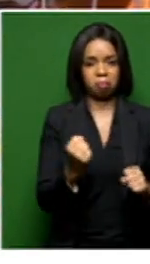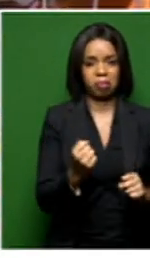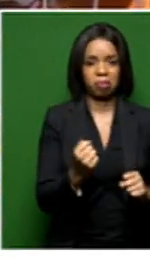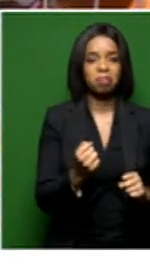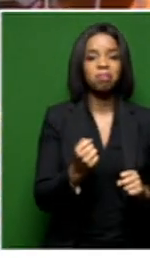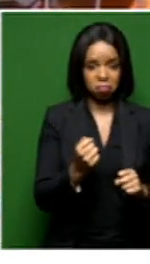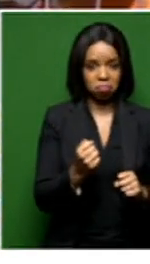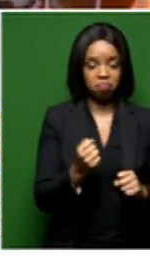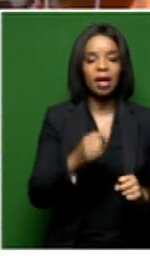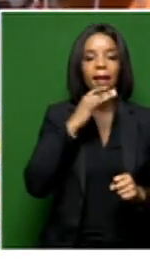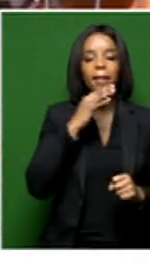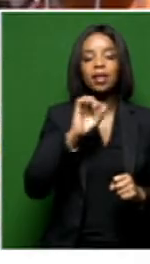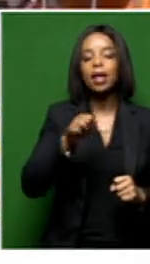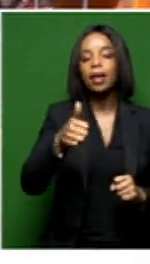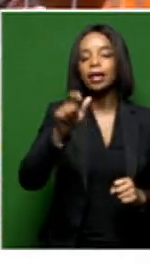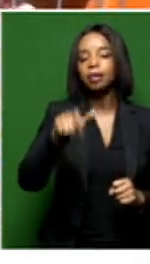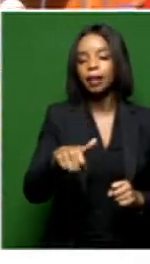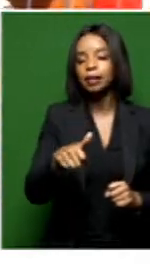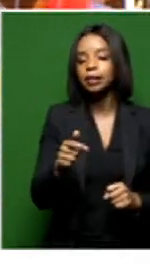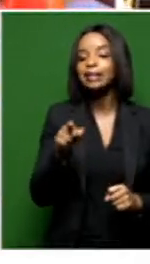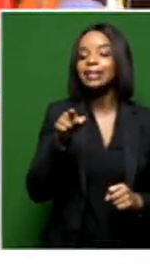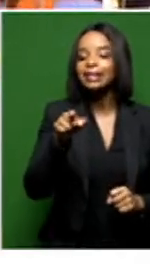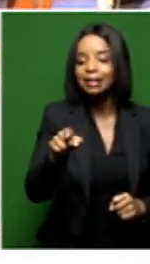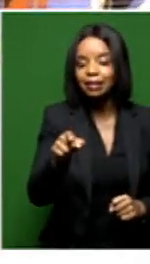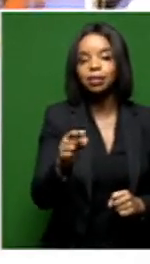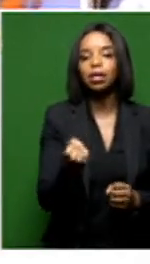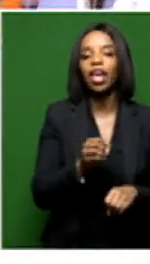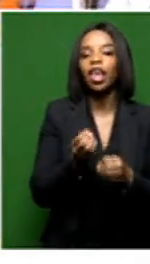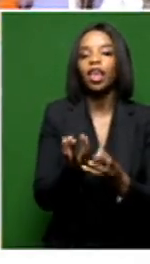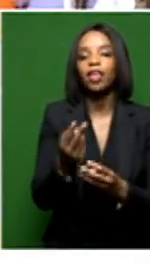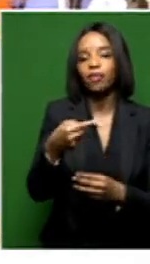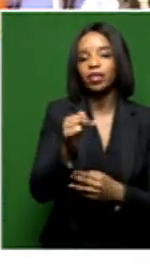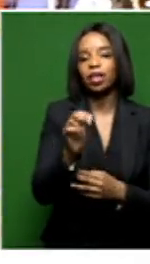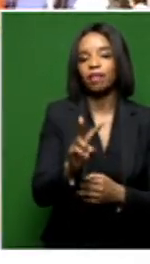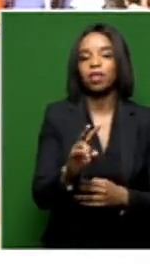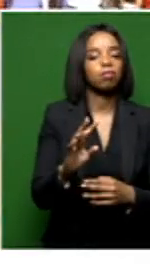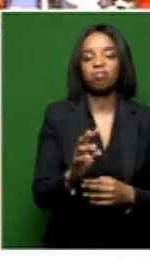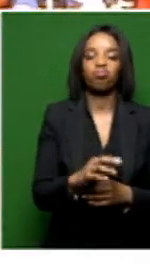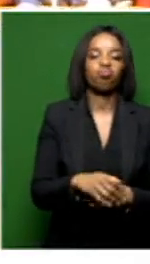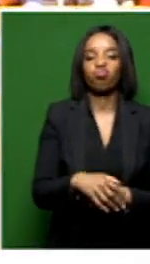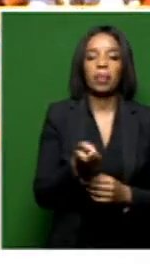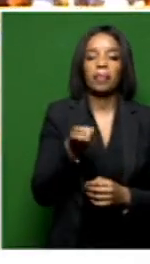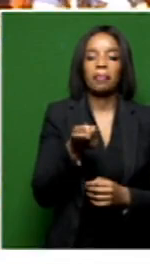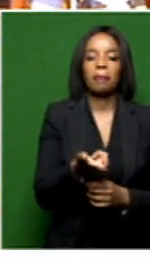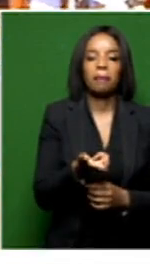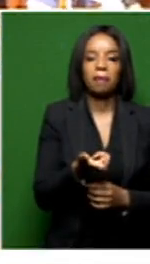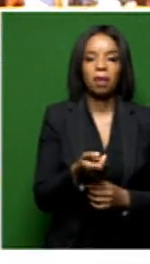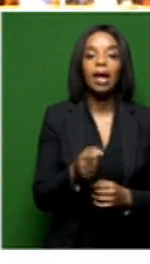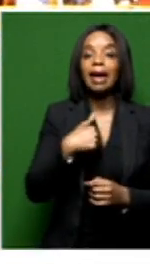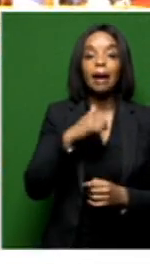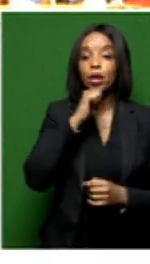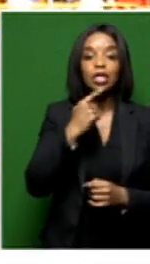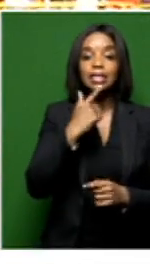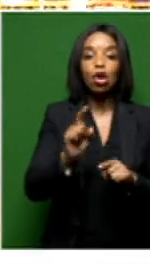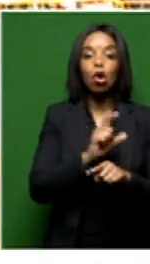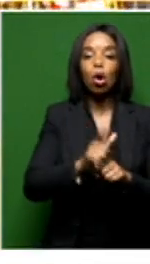the next person, even if you are not condomizing. I'm not saying people mustn't condomize, but I'm just saying it reduces the risk of spreading the